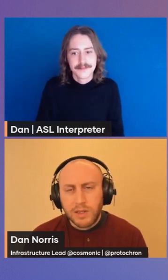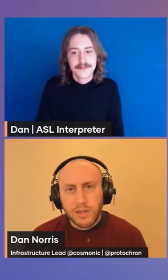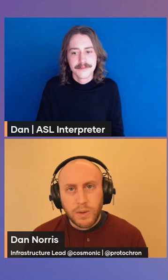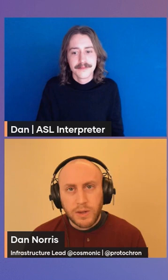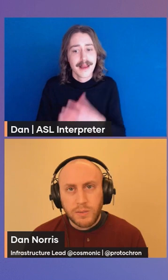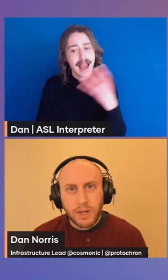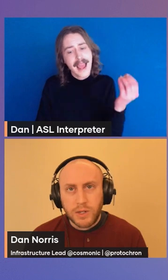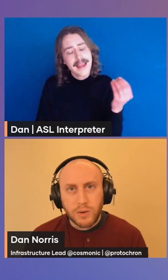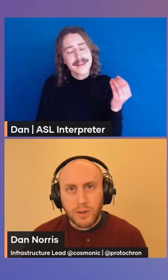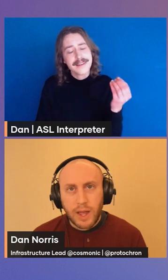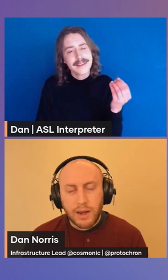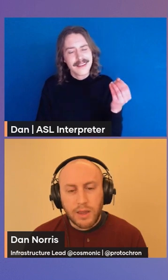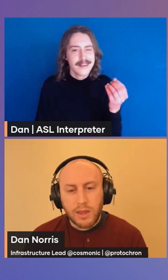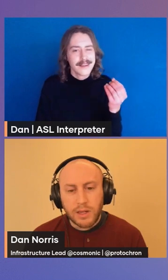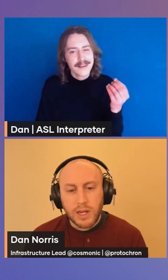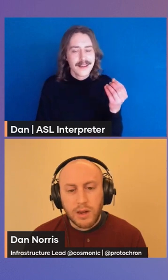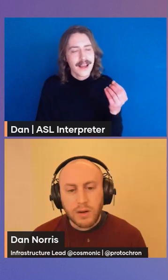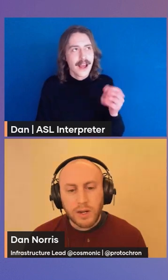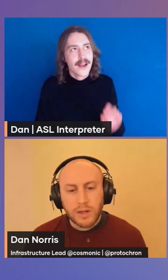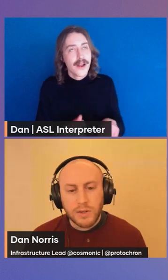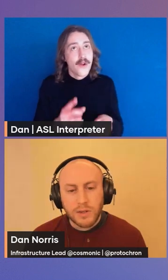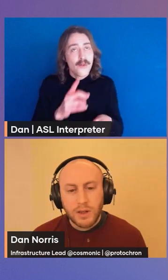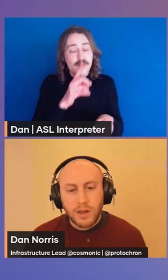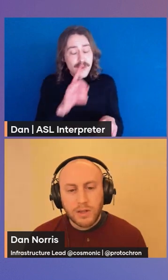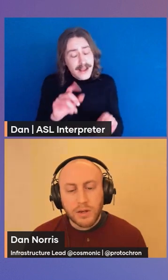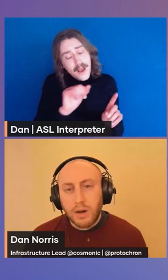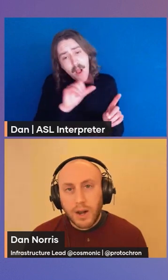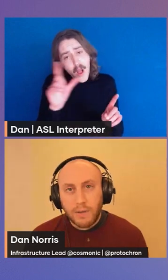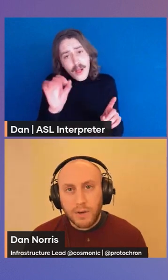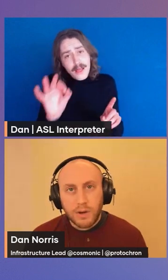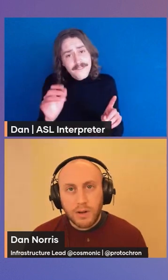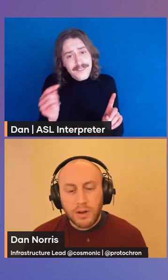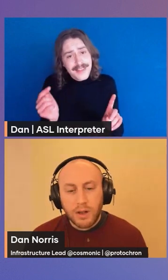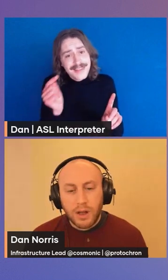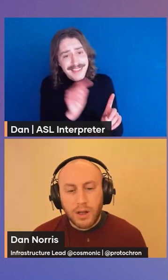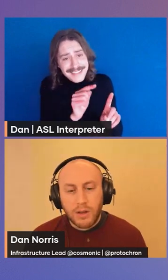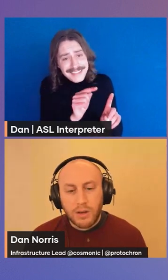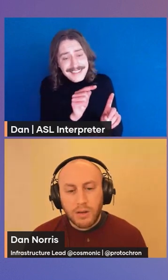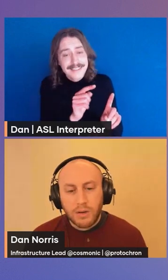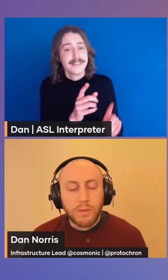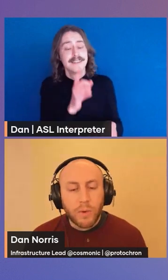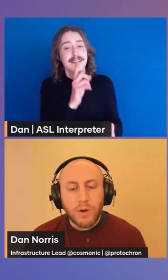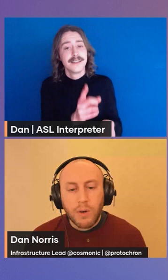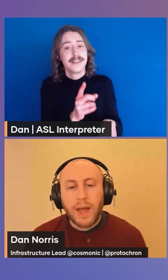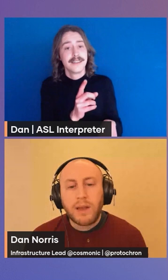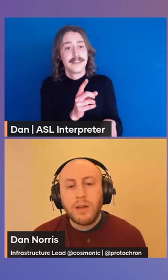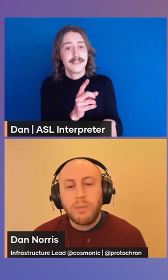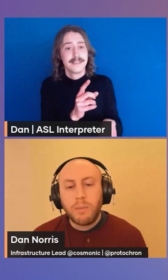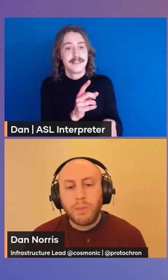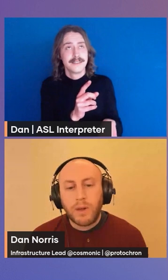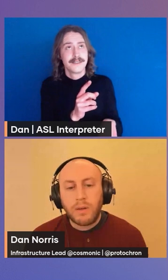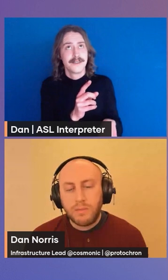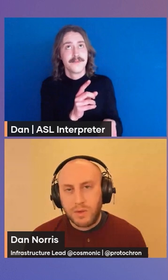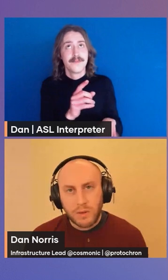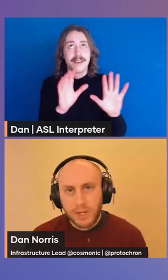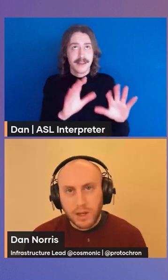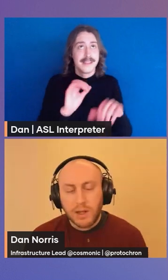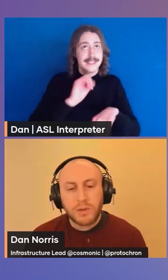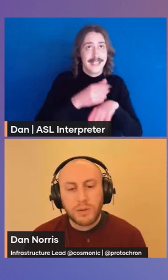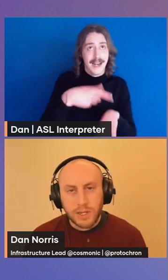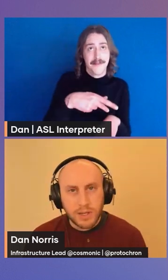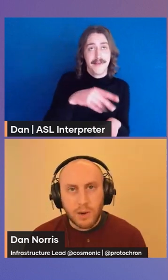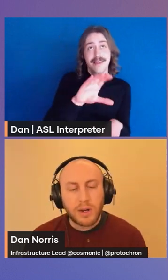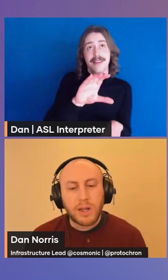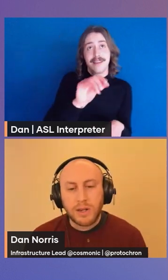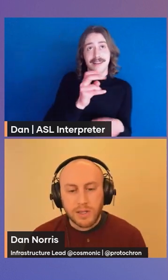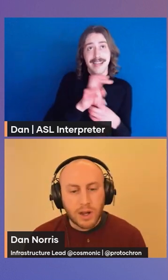all this is doing is just making sure that the container is started after or before Nomad, but needs Consul,